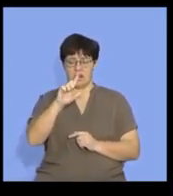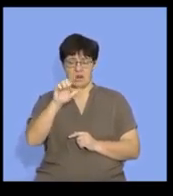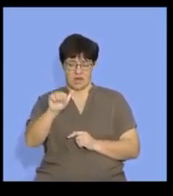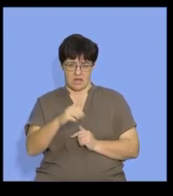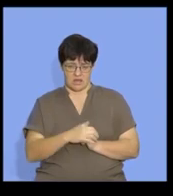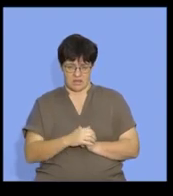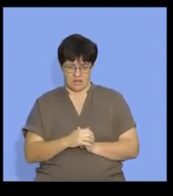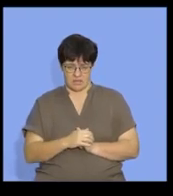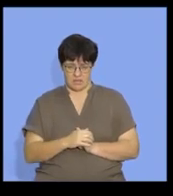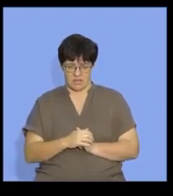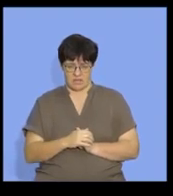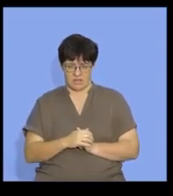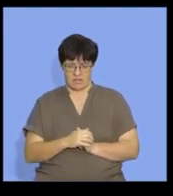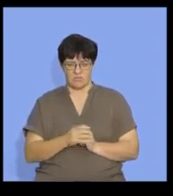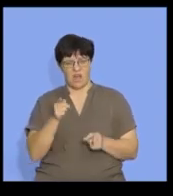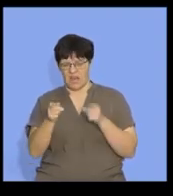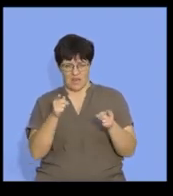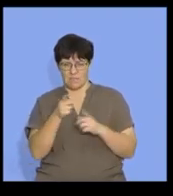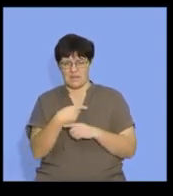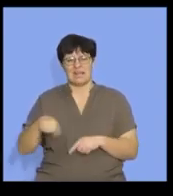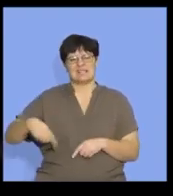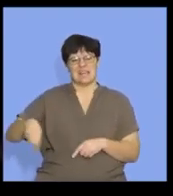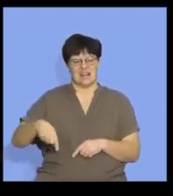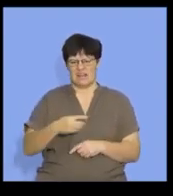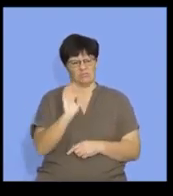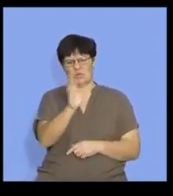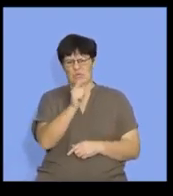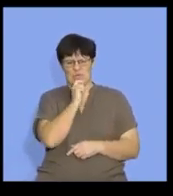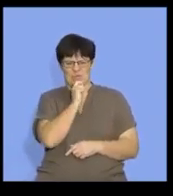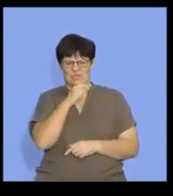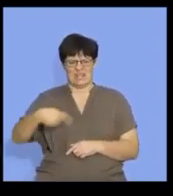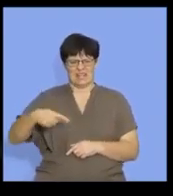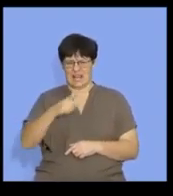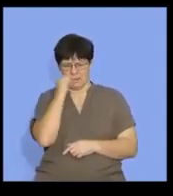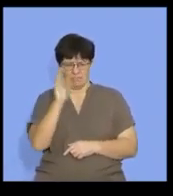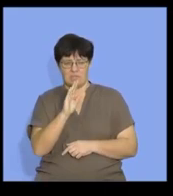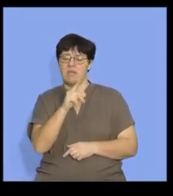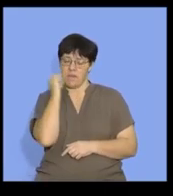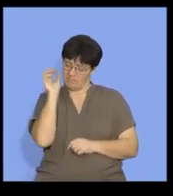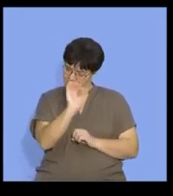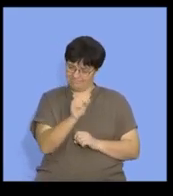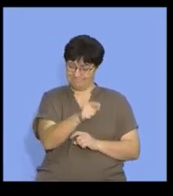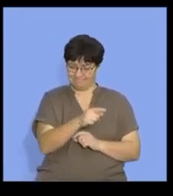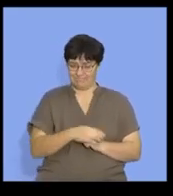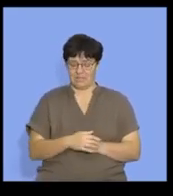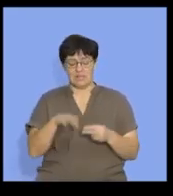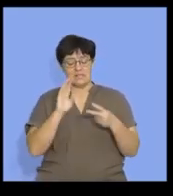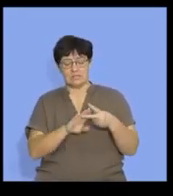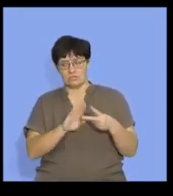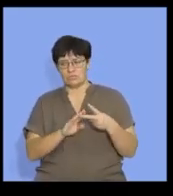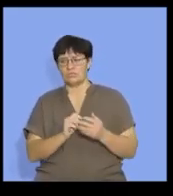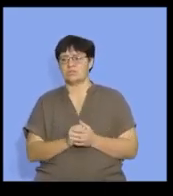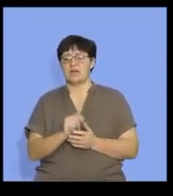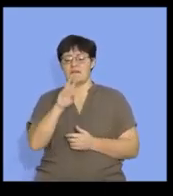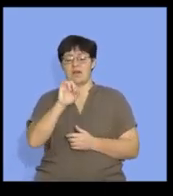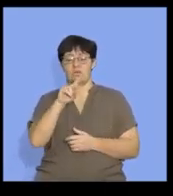2. Right, and that is the tail. Try not to use tail because that's not the correct one. Number 2, as we said, this